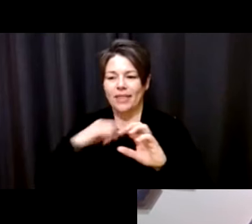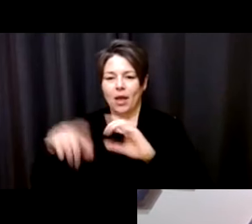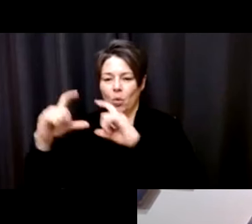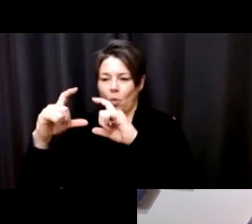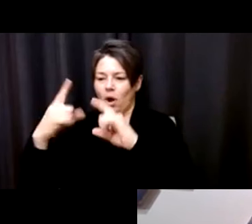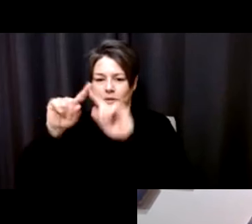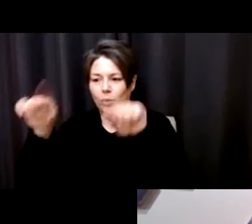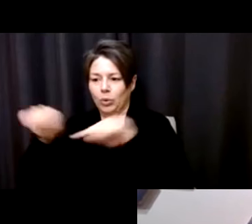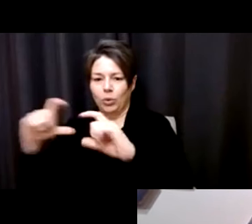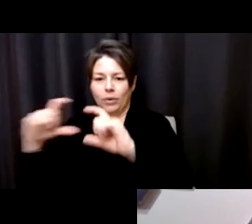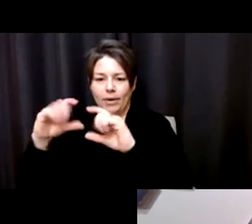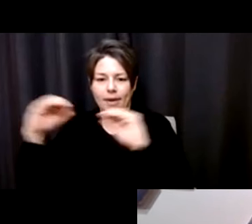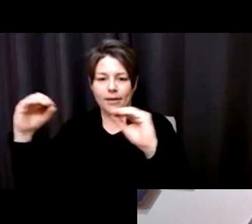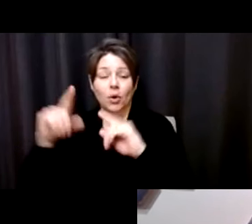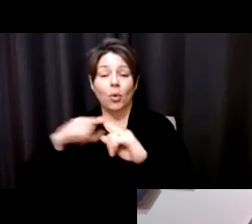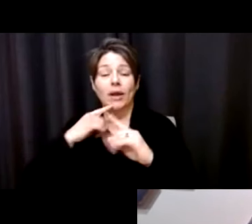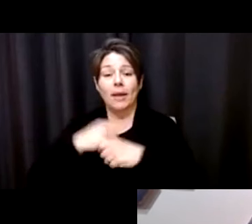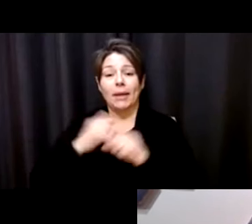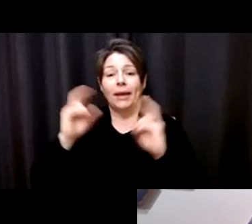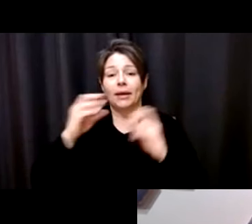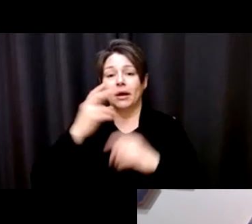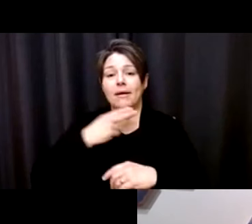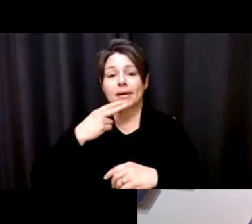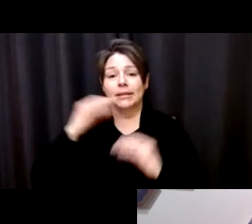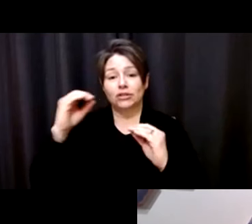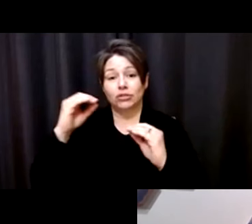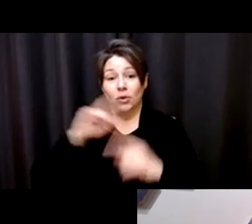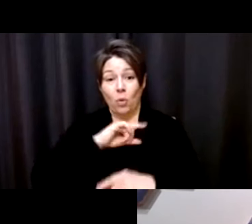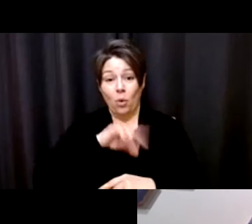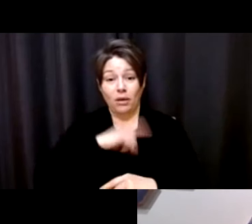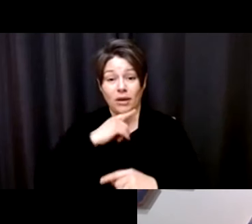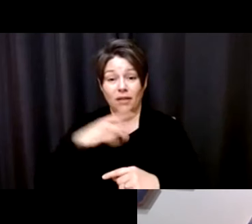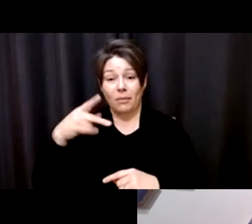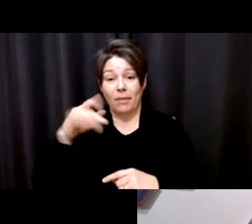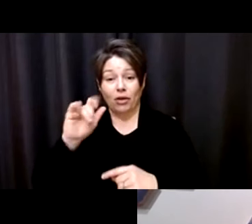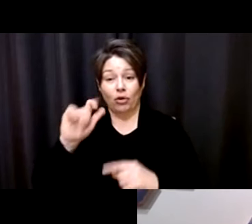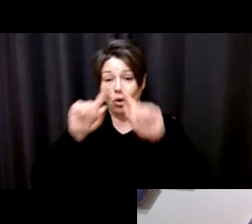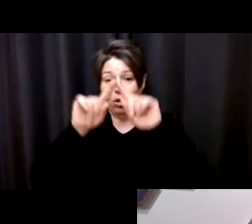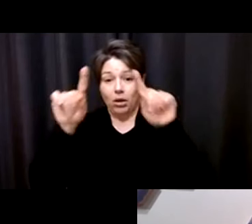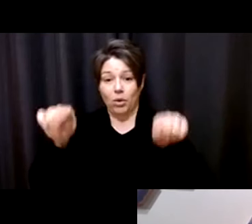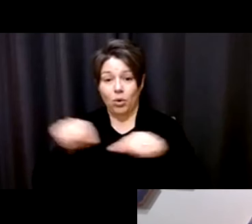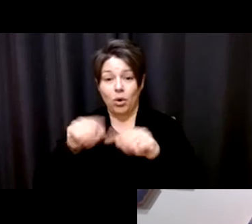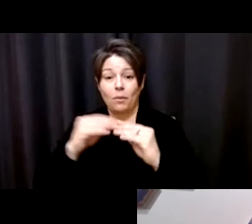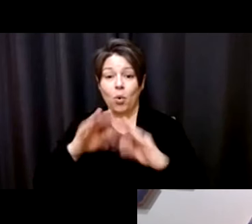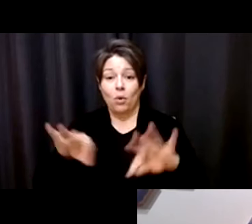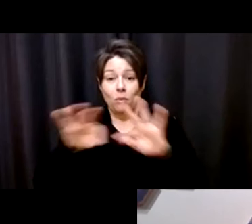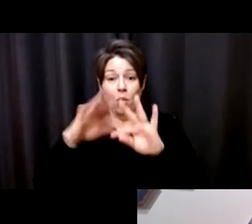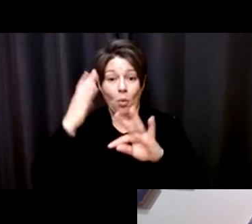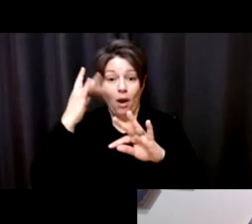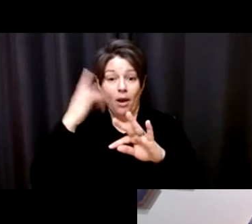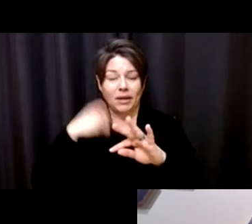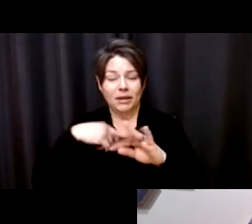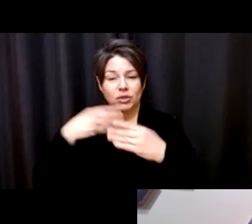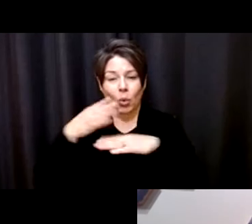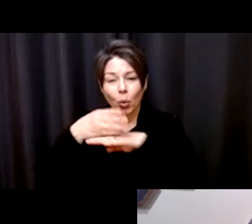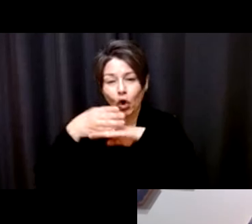So that's why when I made Honey Teachings, the quality of the panels was more important to me, because I felt like the richness of the